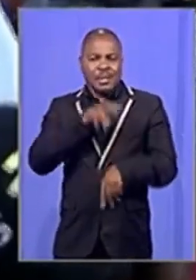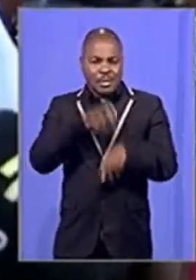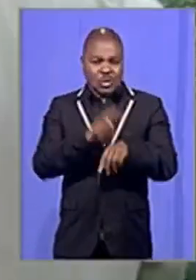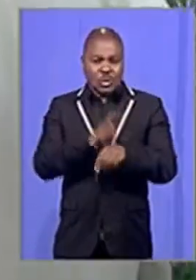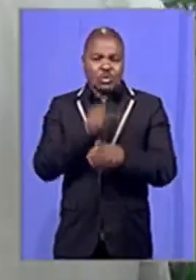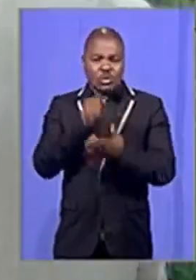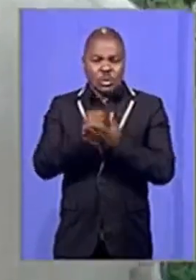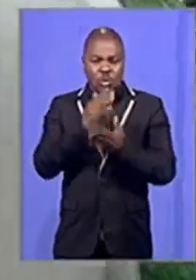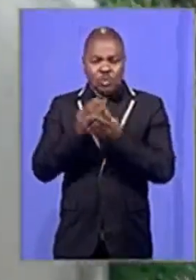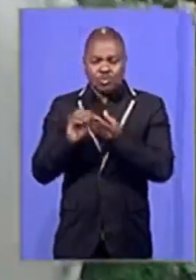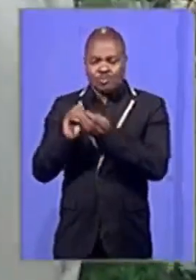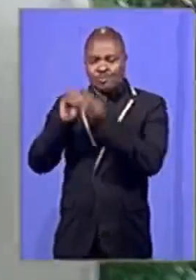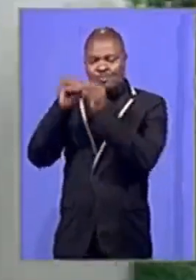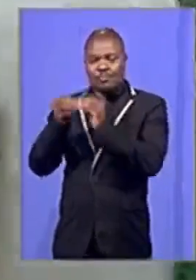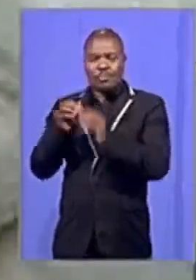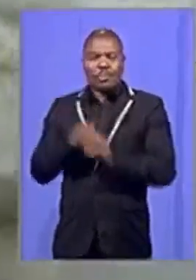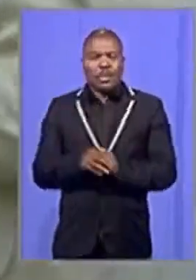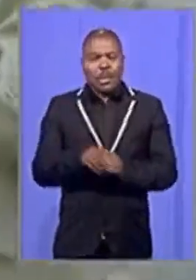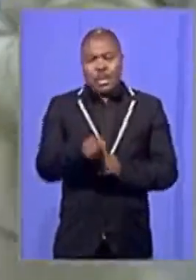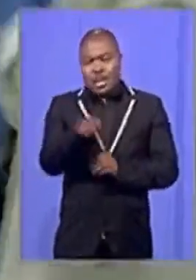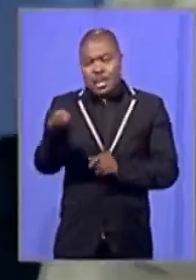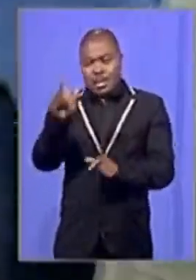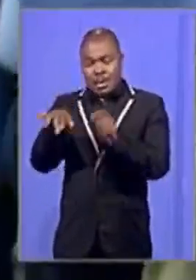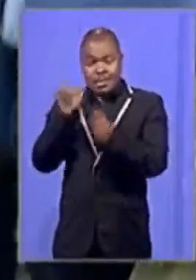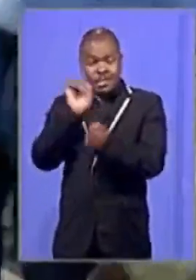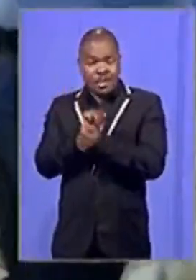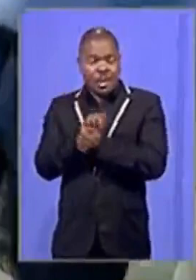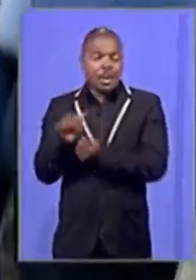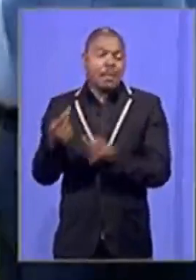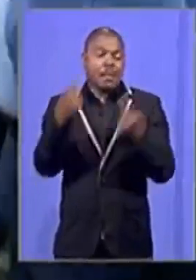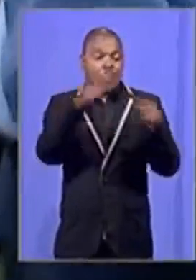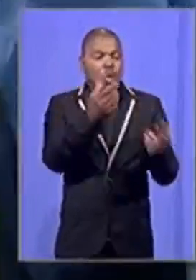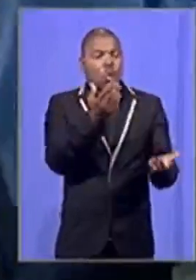in rehabilitation. Babelaelwa ba solofela go tlhagelela kwa kgotlatshekelo ya